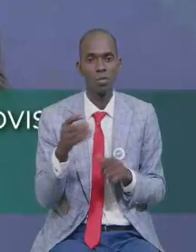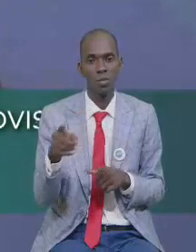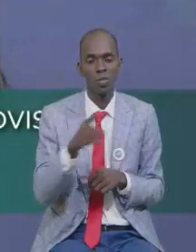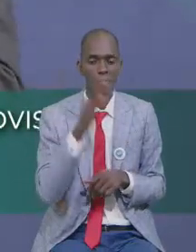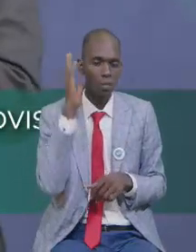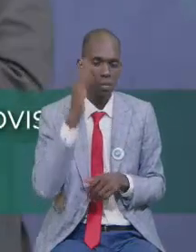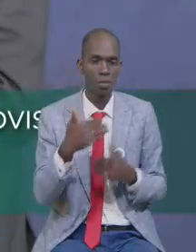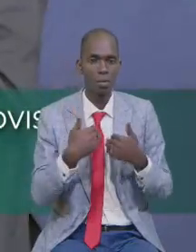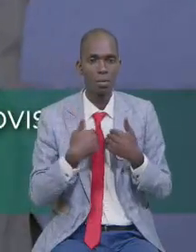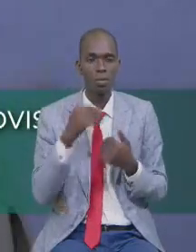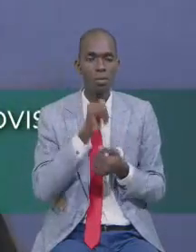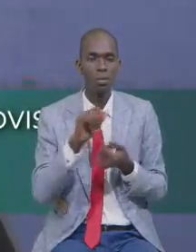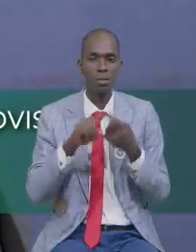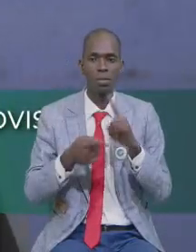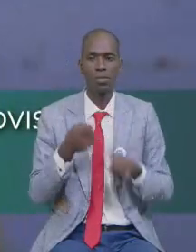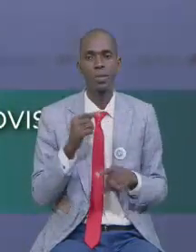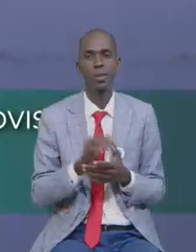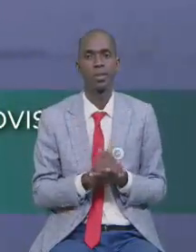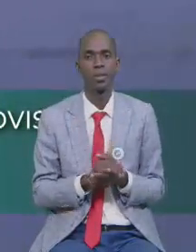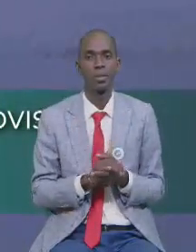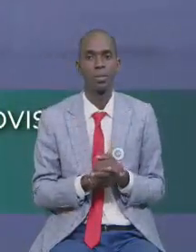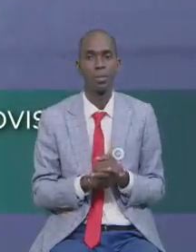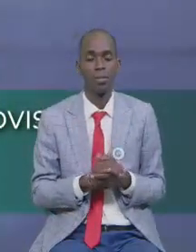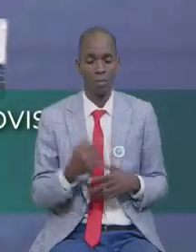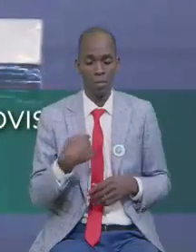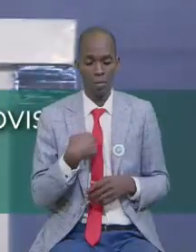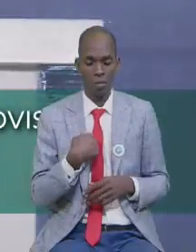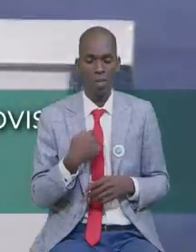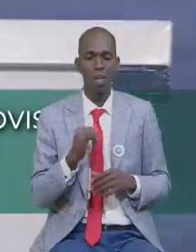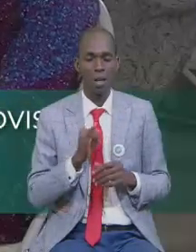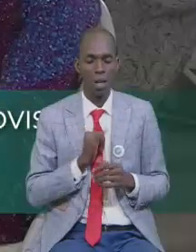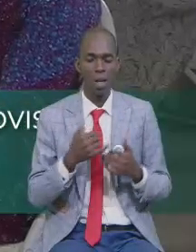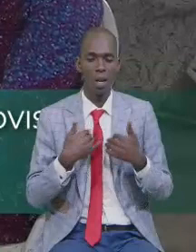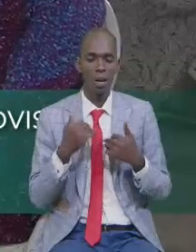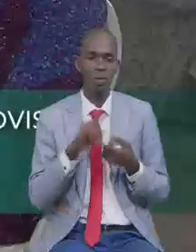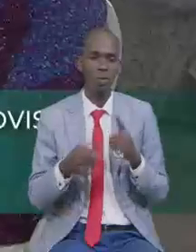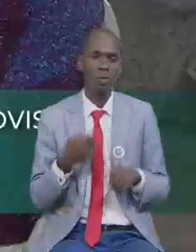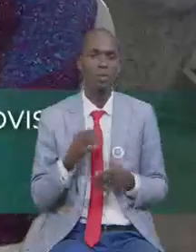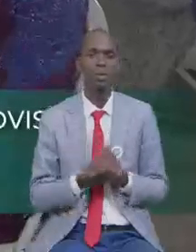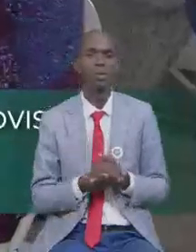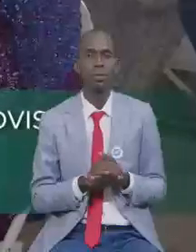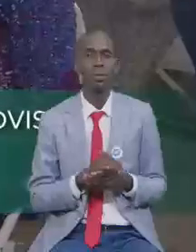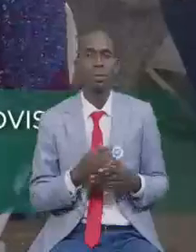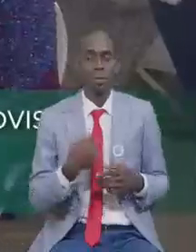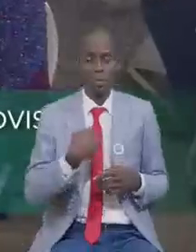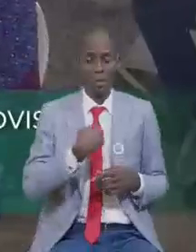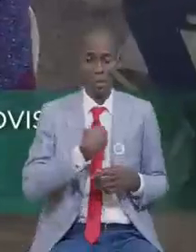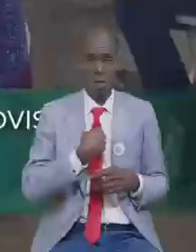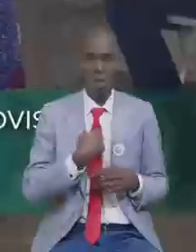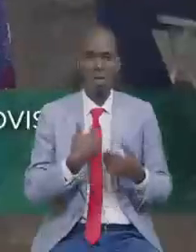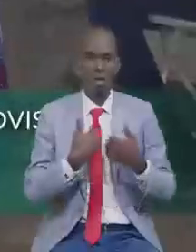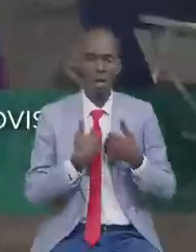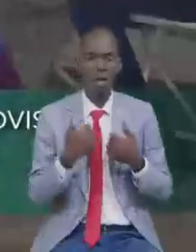a friend? I have a friend. I have a